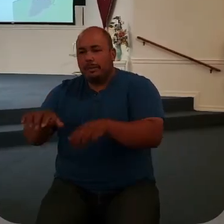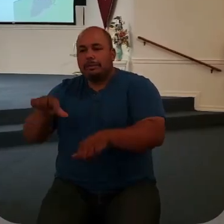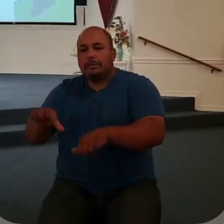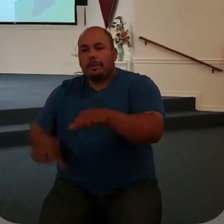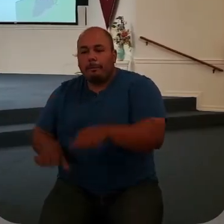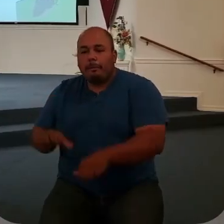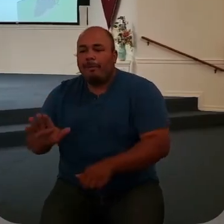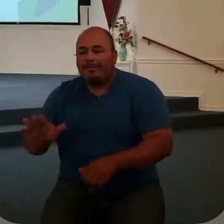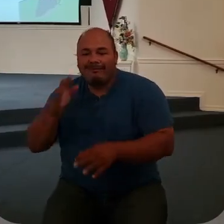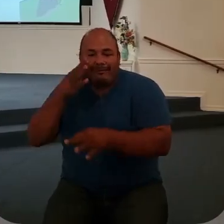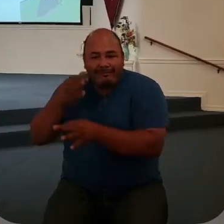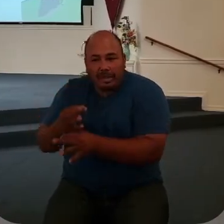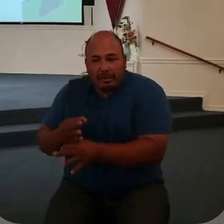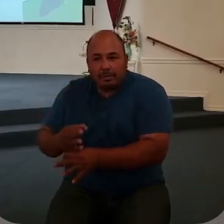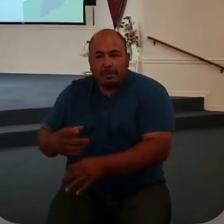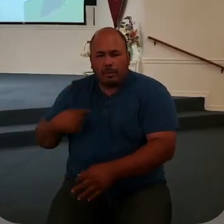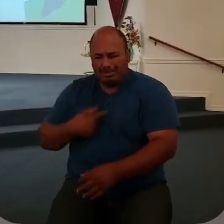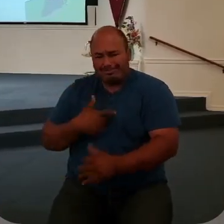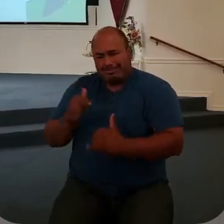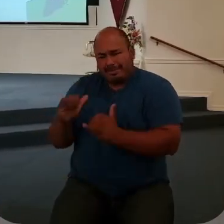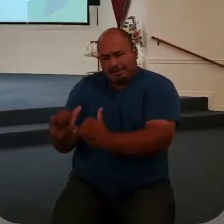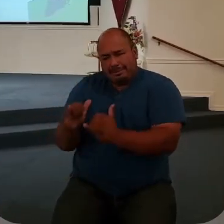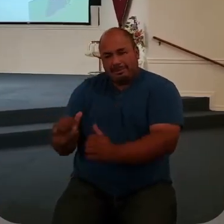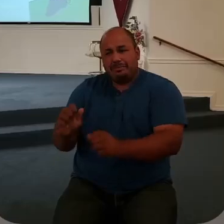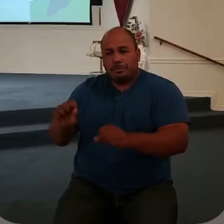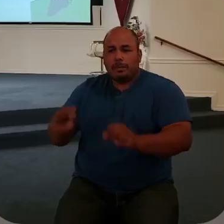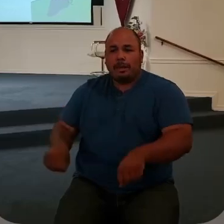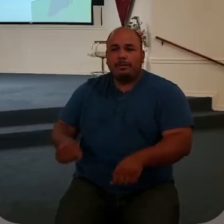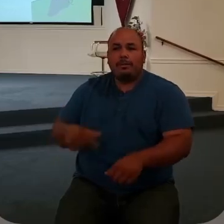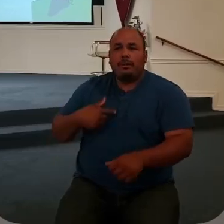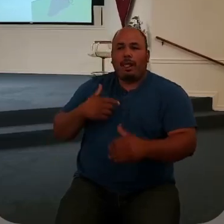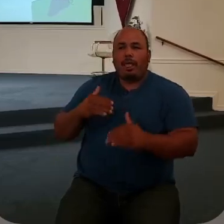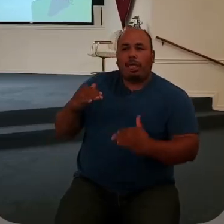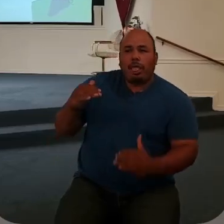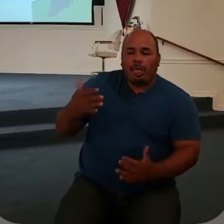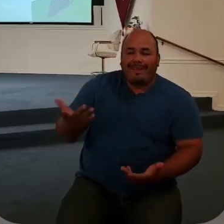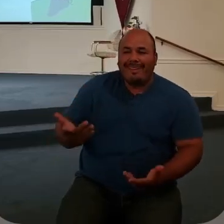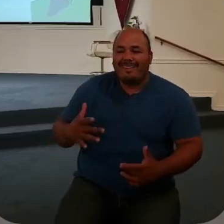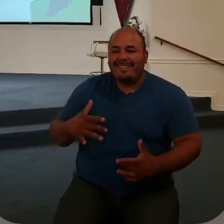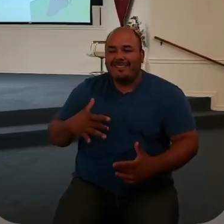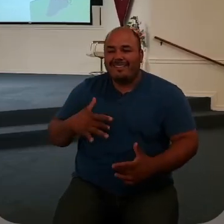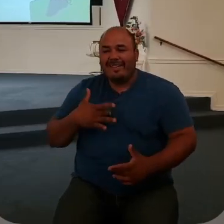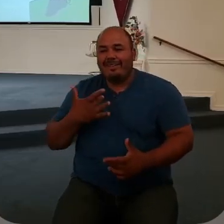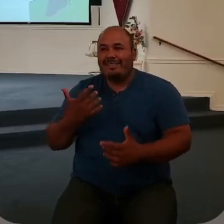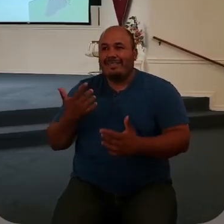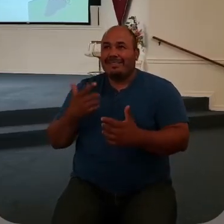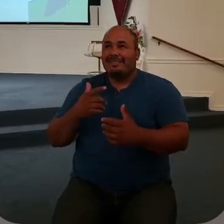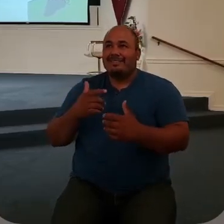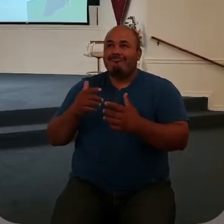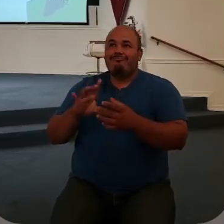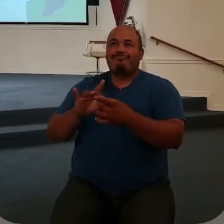him. We worry about our friends, our families. He had to worry about his whole nation.